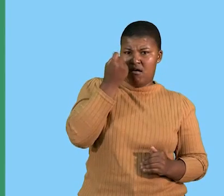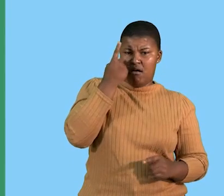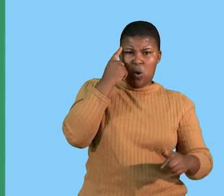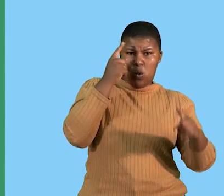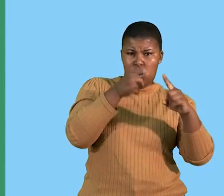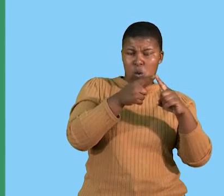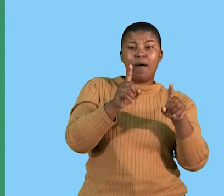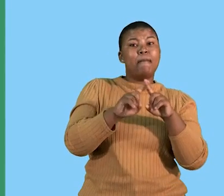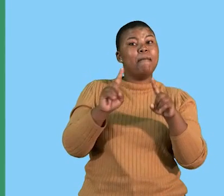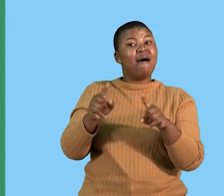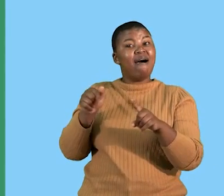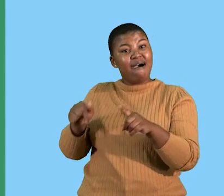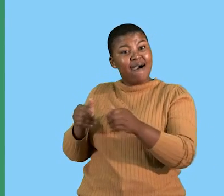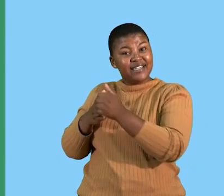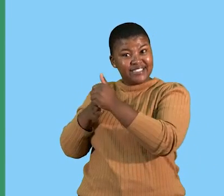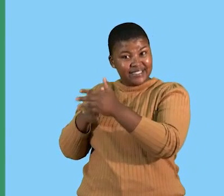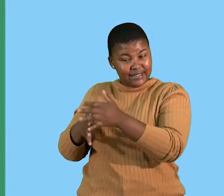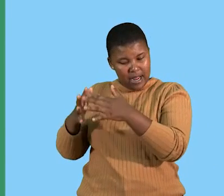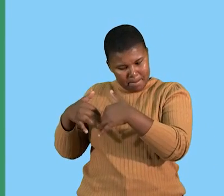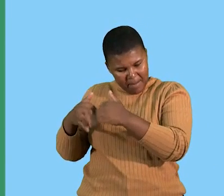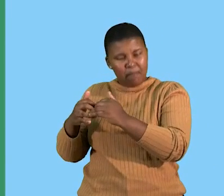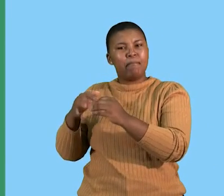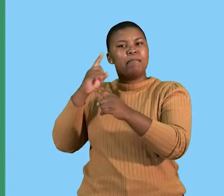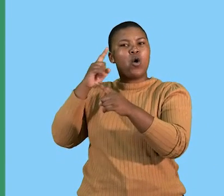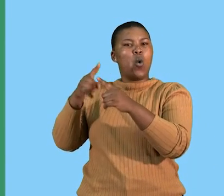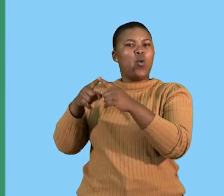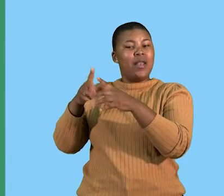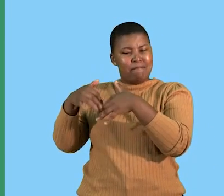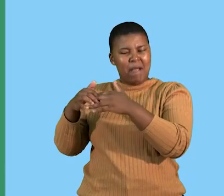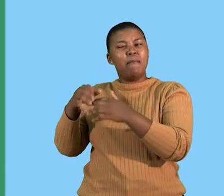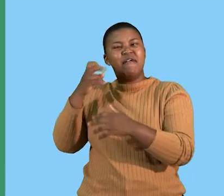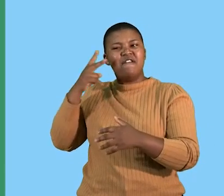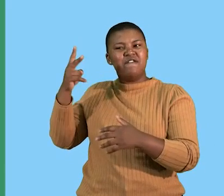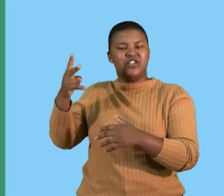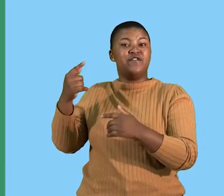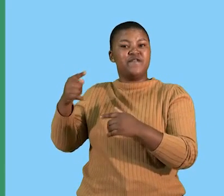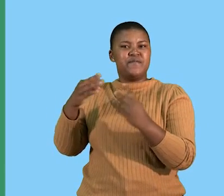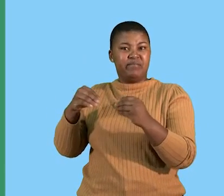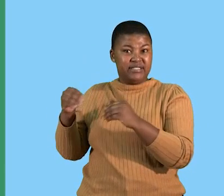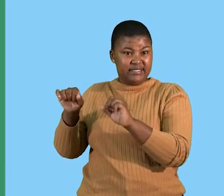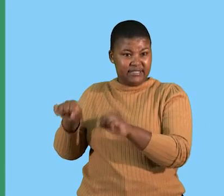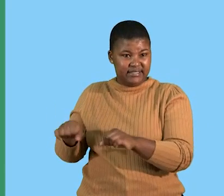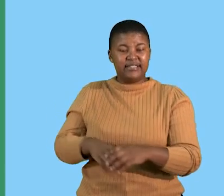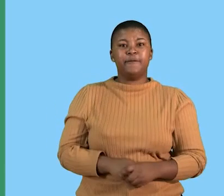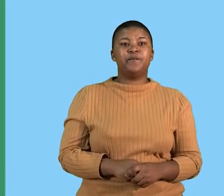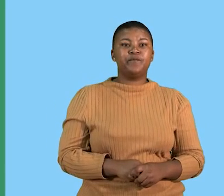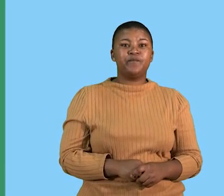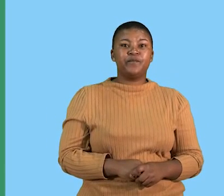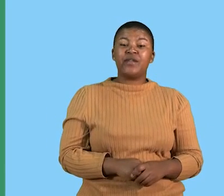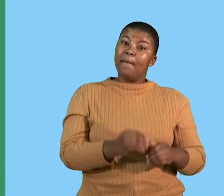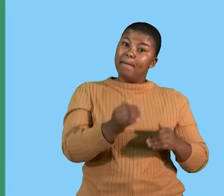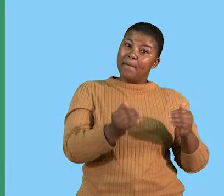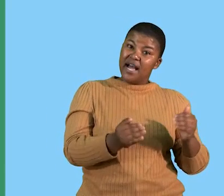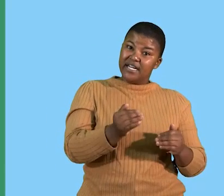but leadership creates the goals. They create the vision for the business. Management